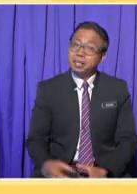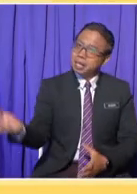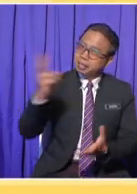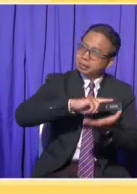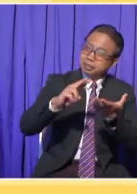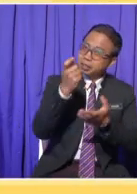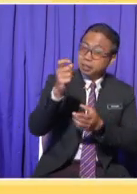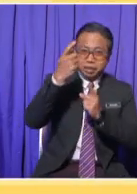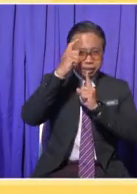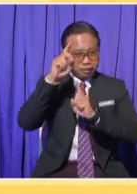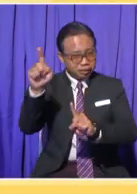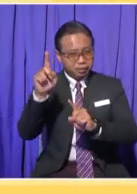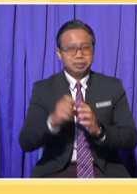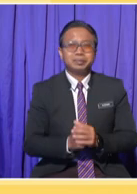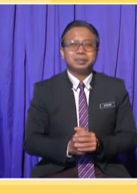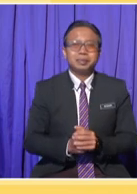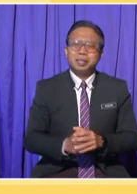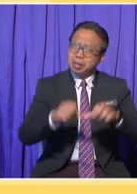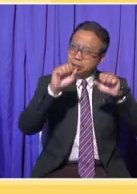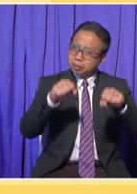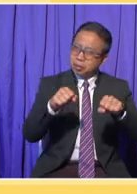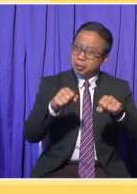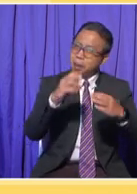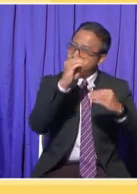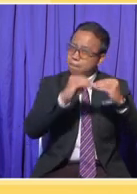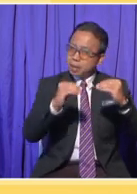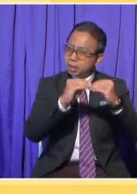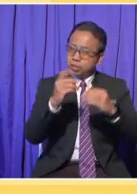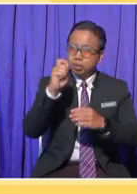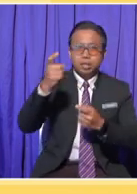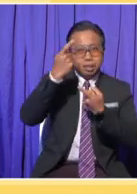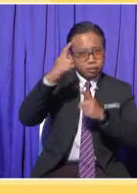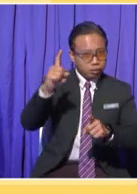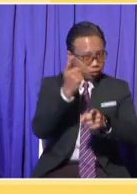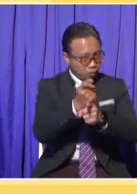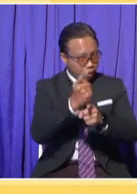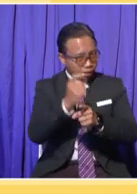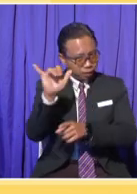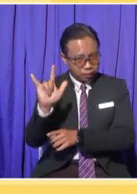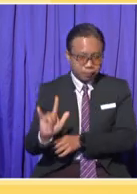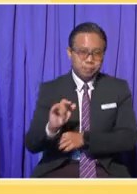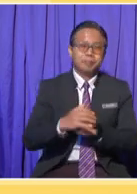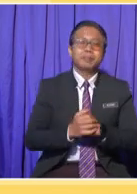Let's check the answer. Can you match the answers correctly?